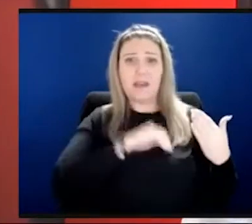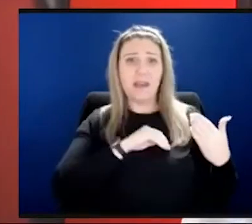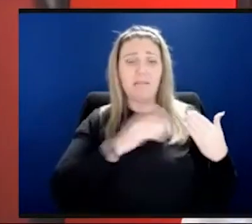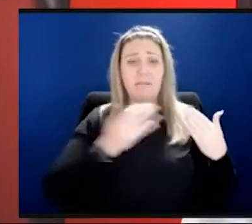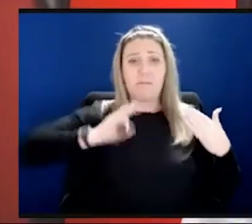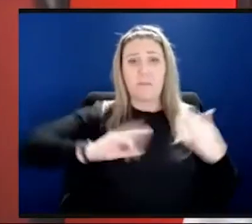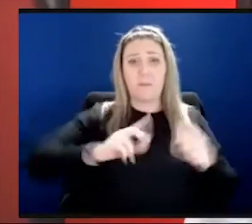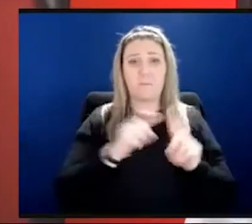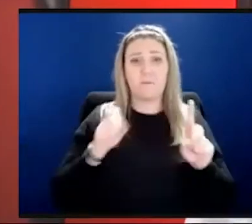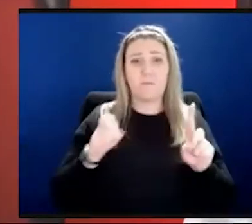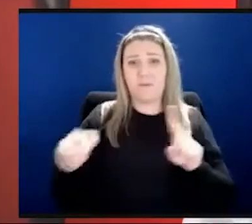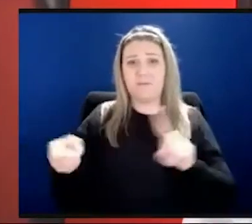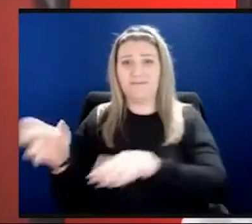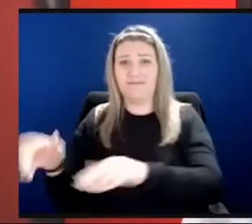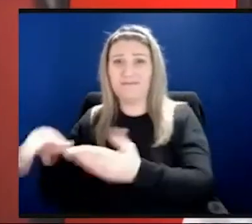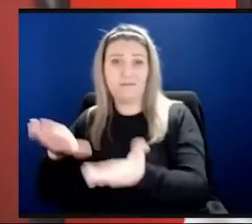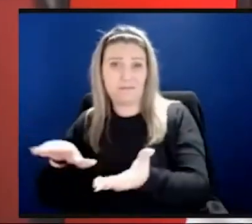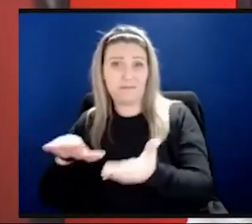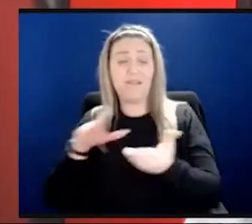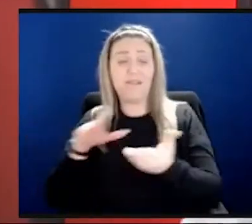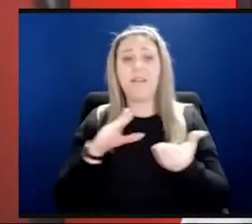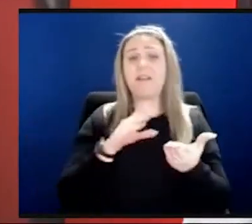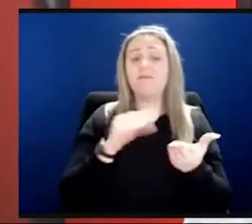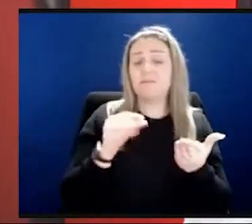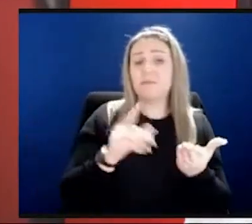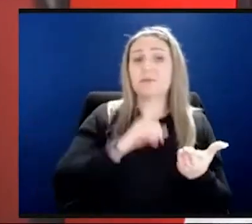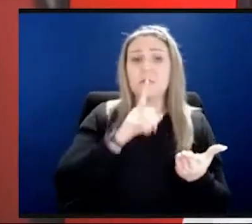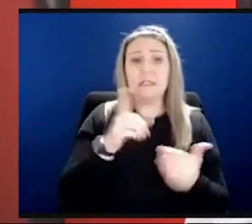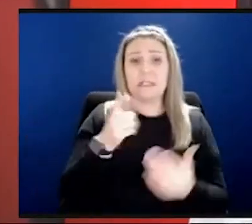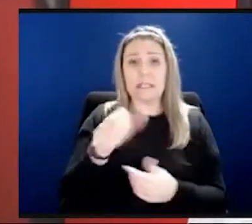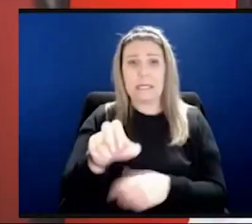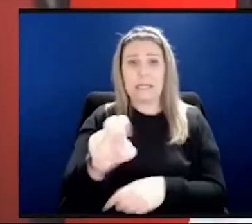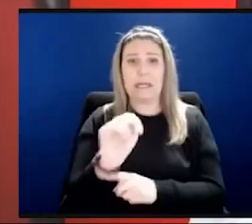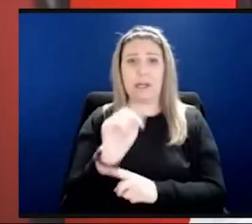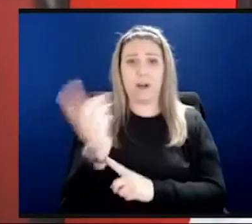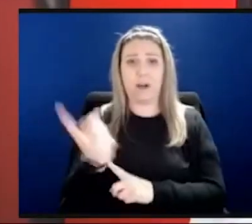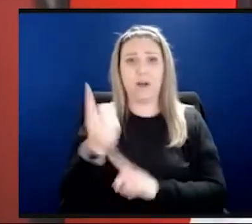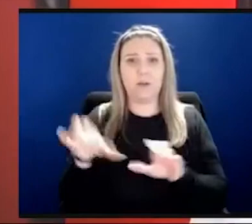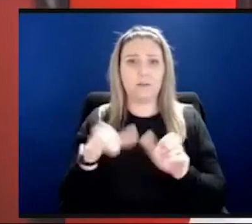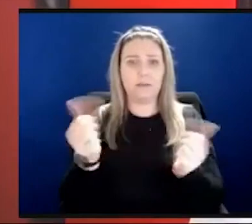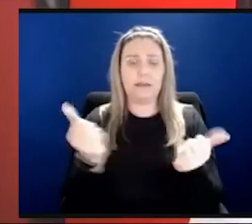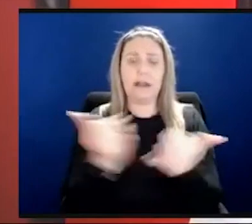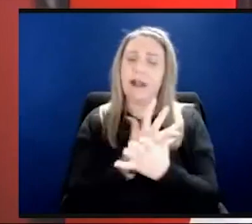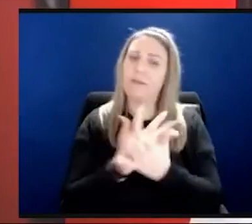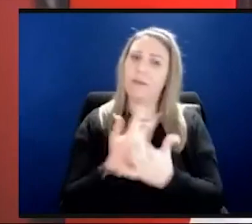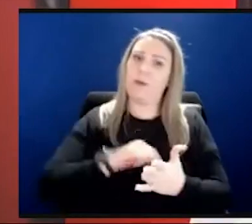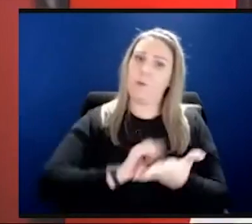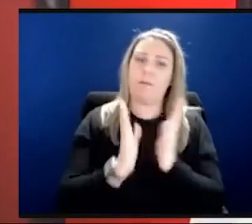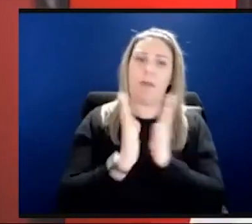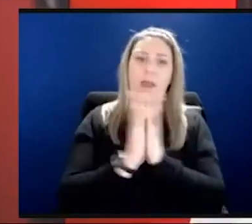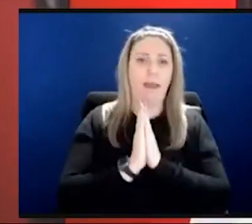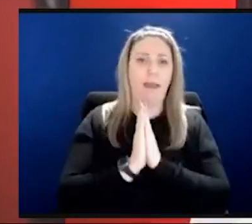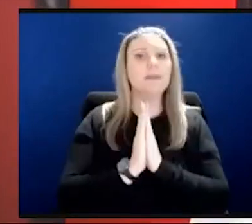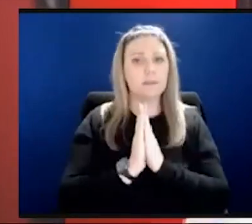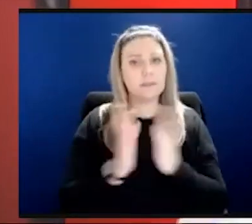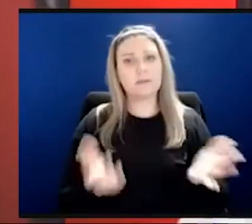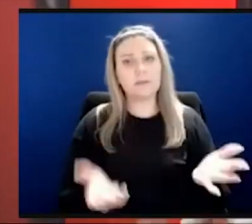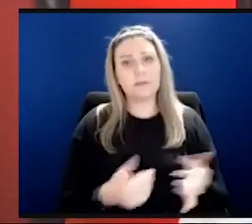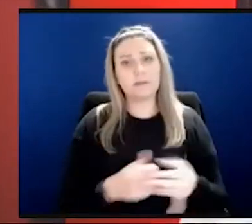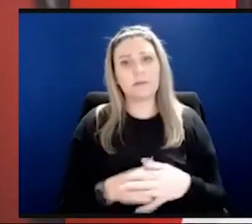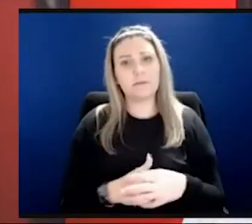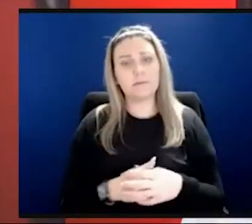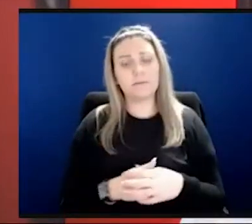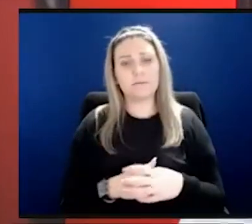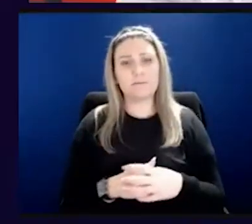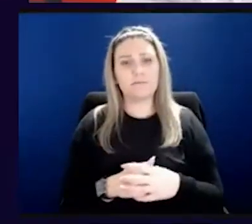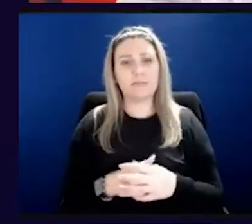the transplant. And certainly Garen has always done everything that we've asked of him and he shows